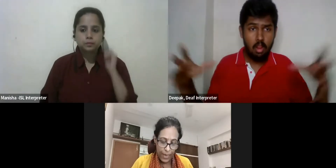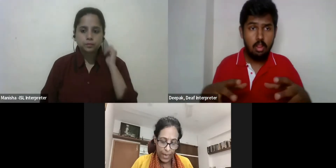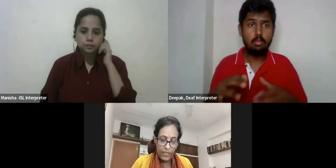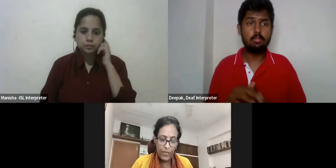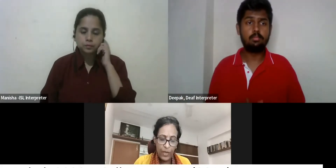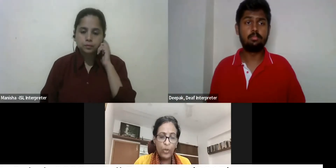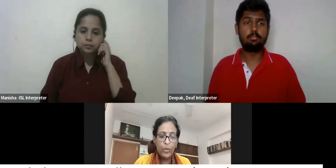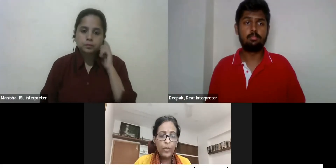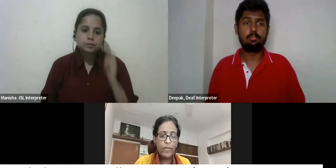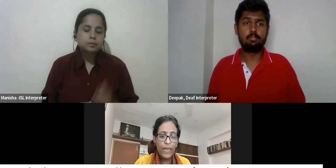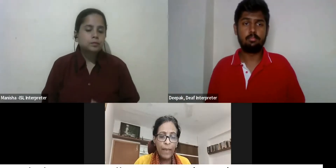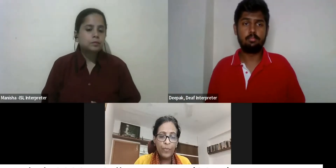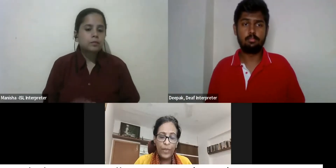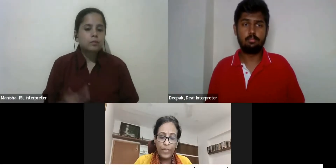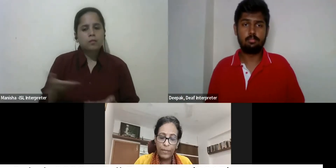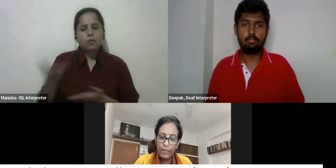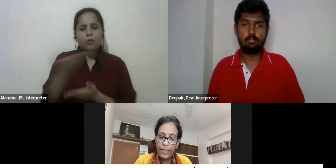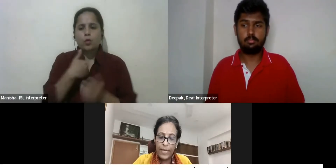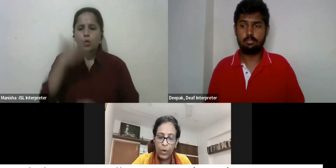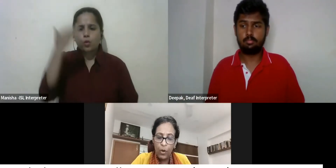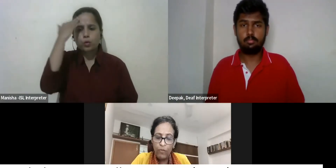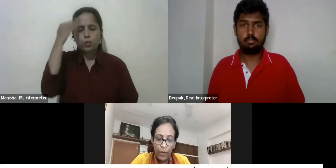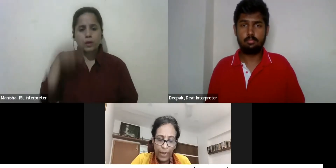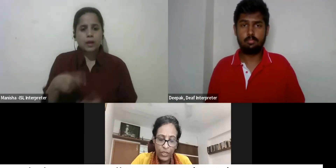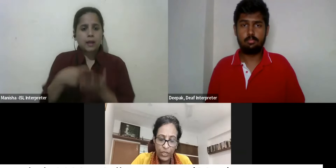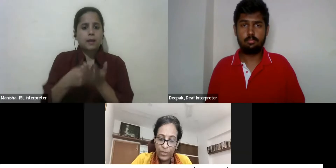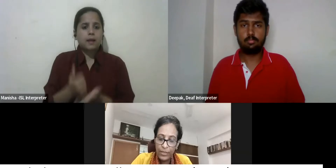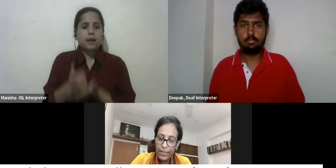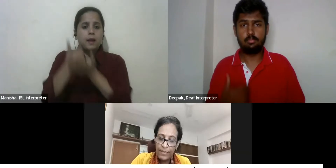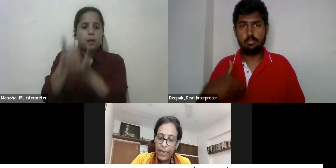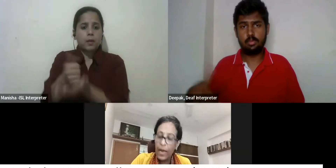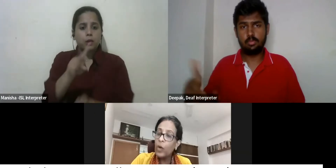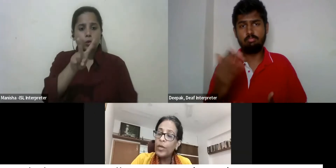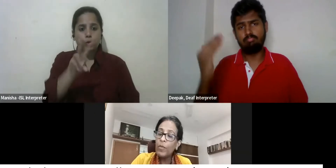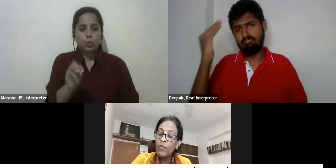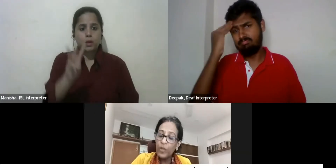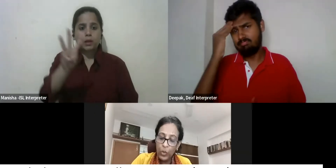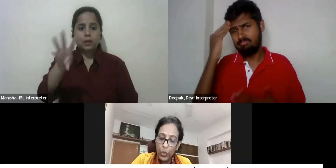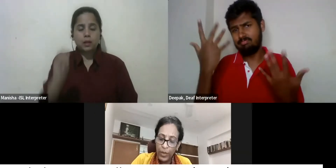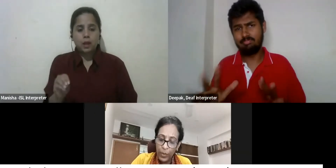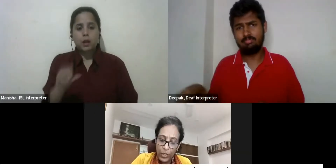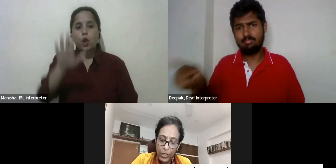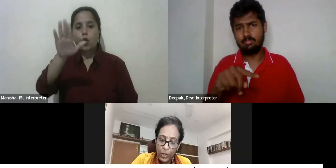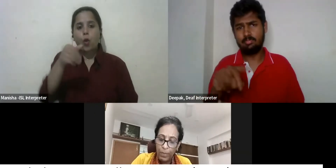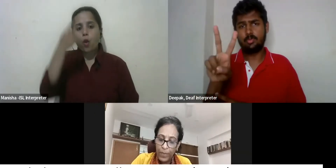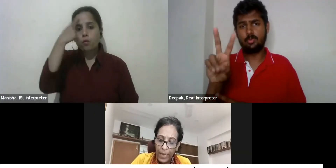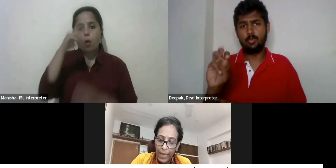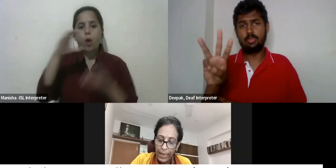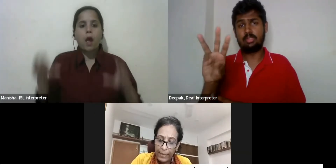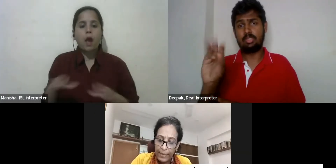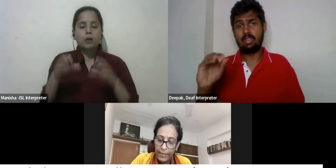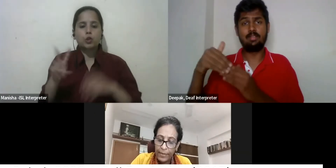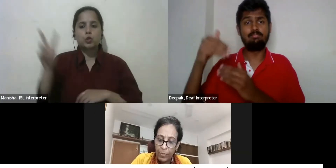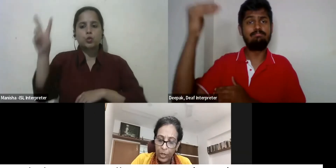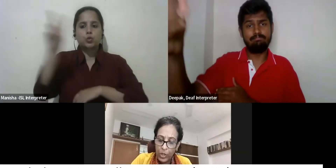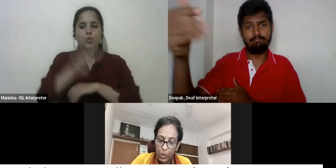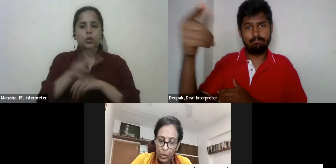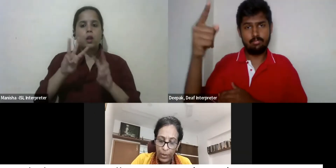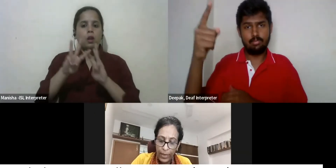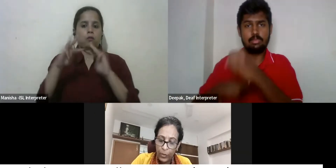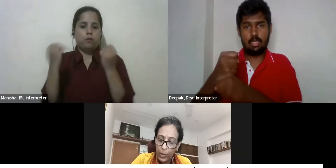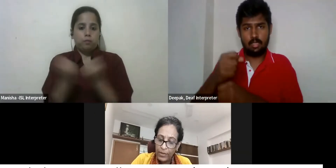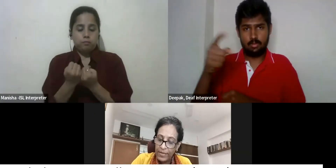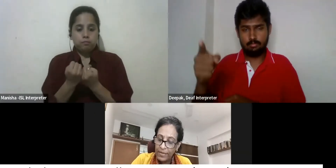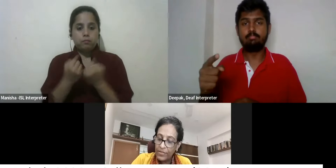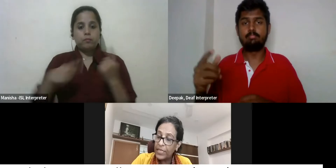Yeah. As we all know, the Rehab 2030, a call for action, is the outcome of a two-day workshop held at the